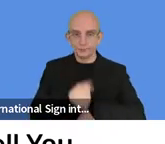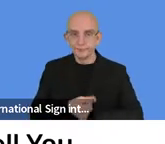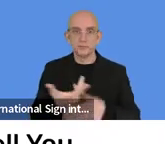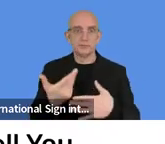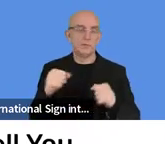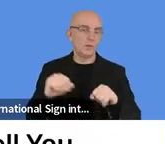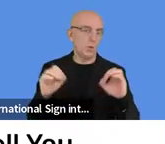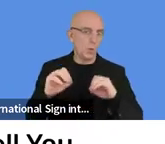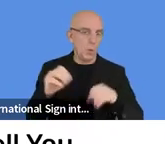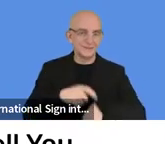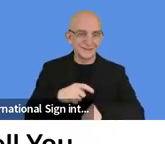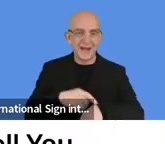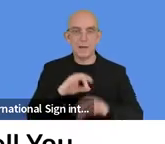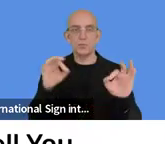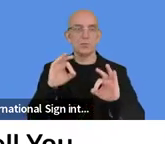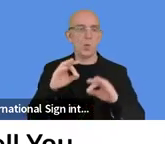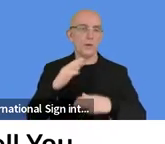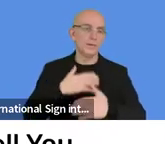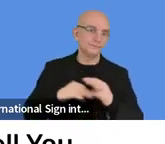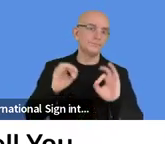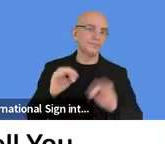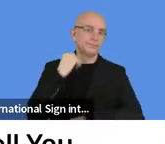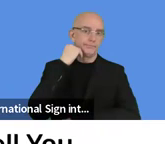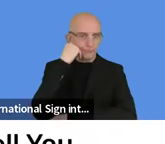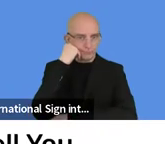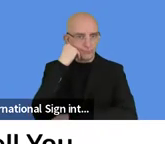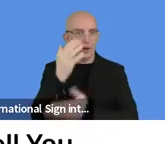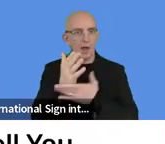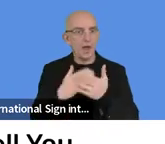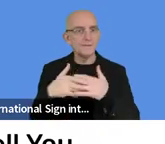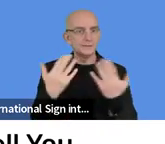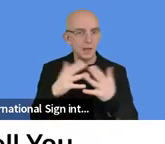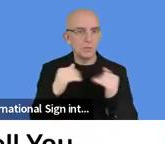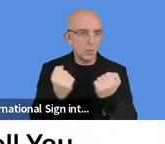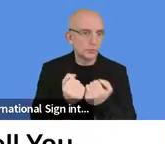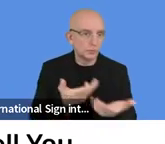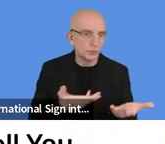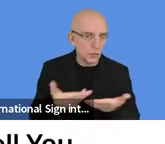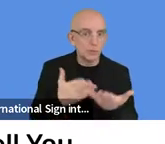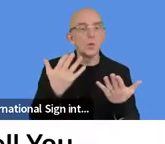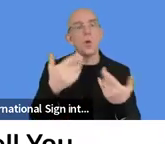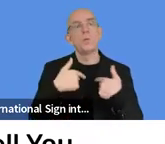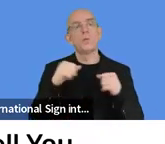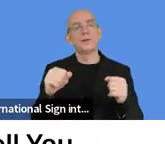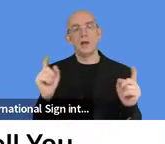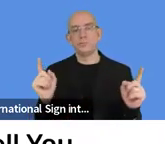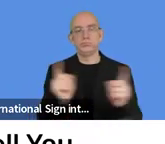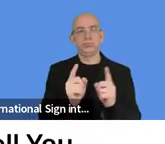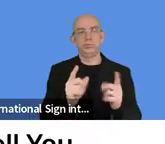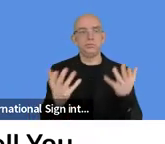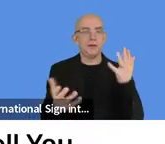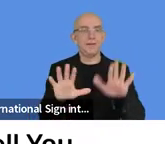able to just focus in for 15, 30 minutes on the issue at stake. And then they say, oh, well, that's actually going to work for us. Or they come up with